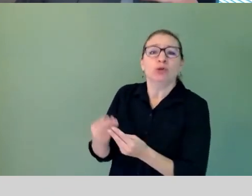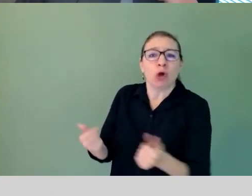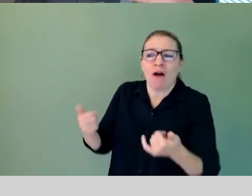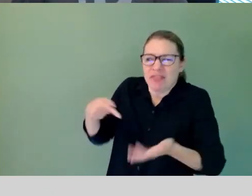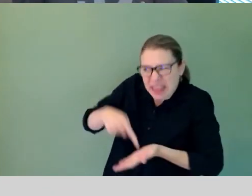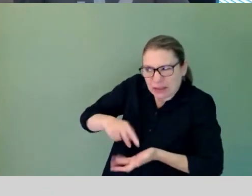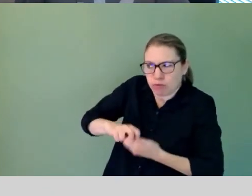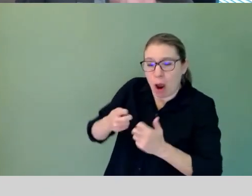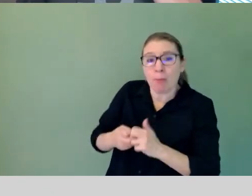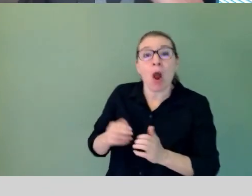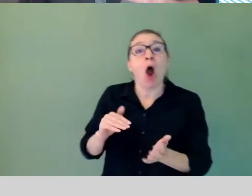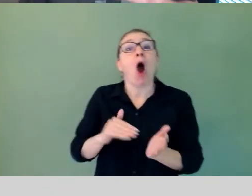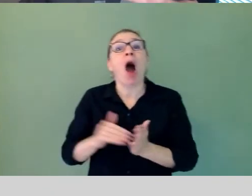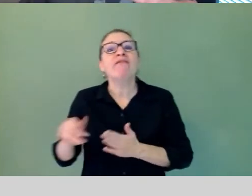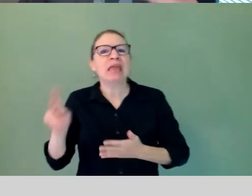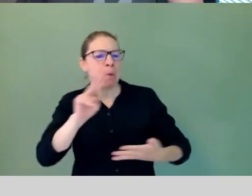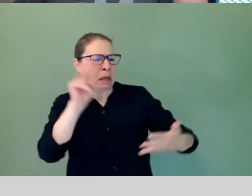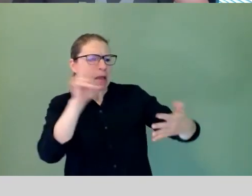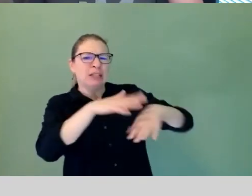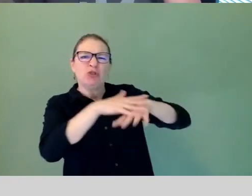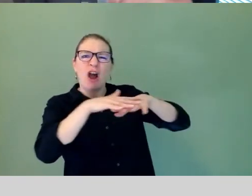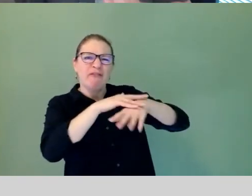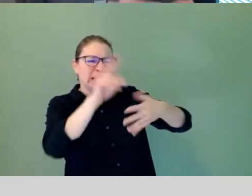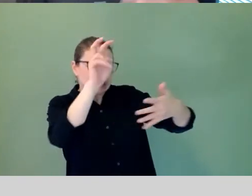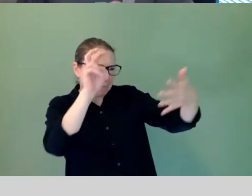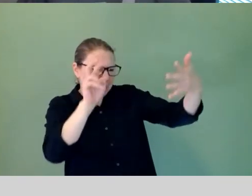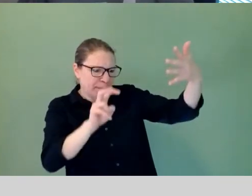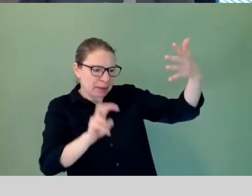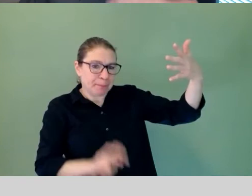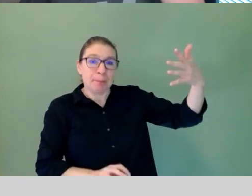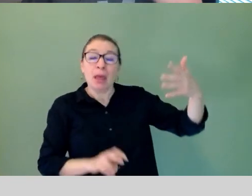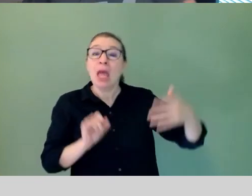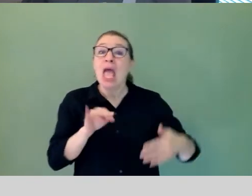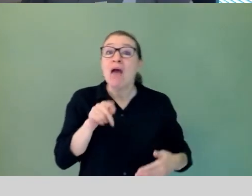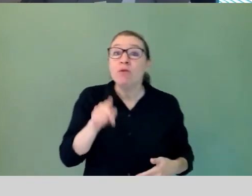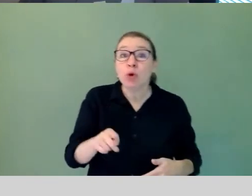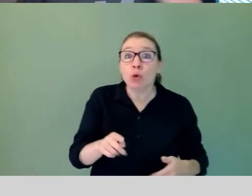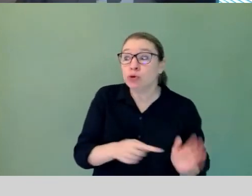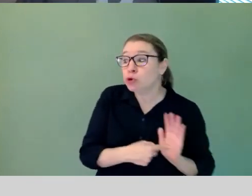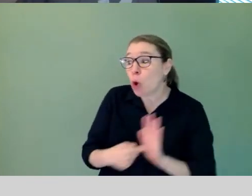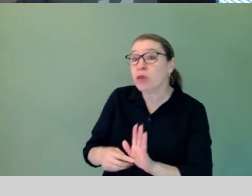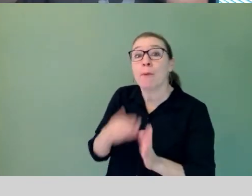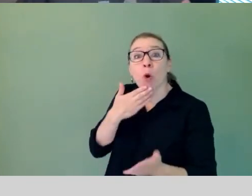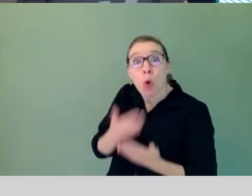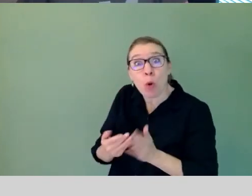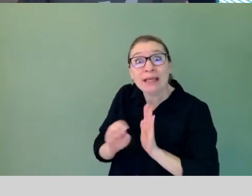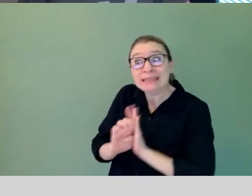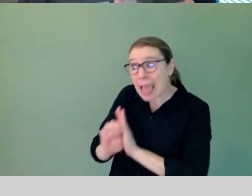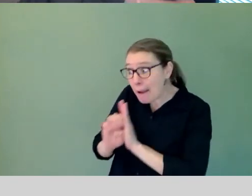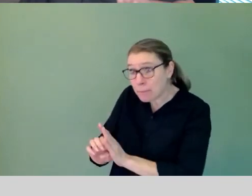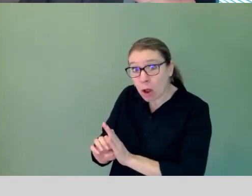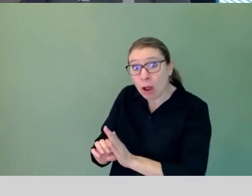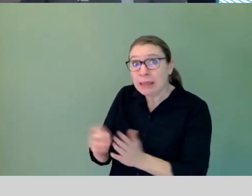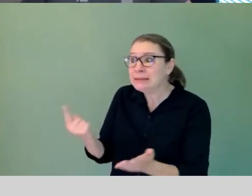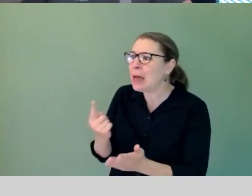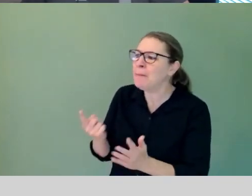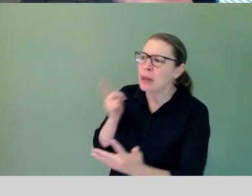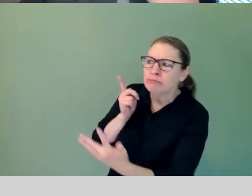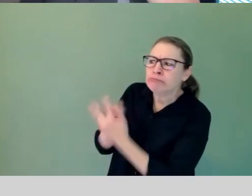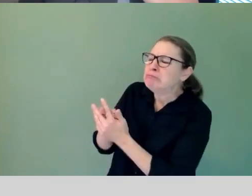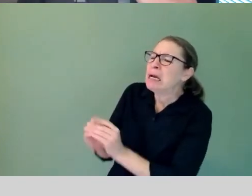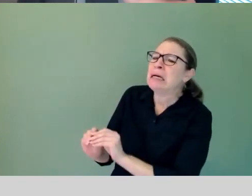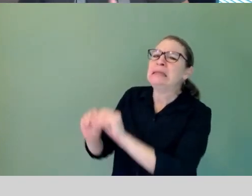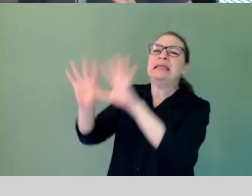code. And if you have a good example that just explains it, they might just, your entire documentation, that all that stuff you've written, they might